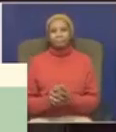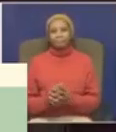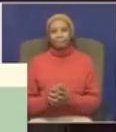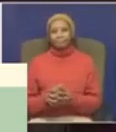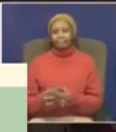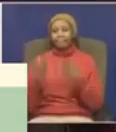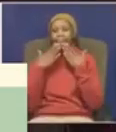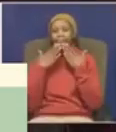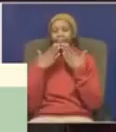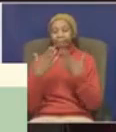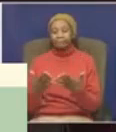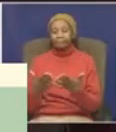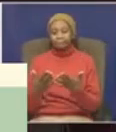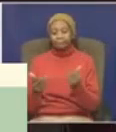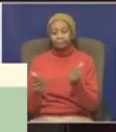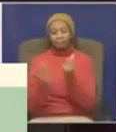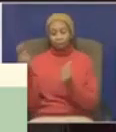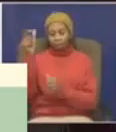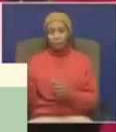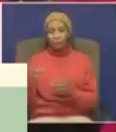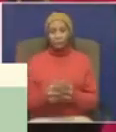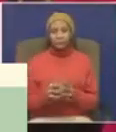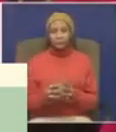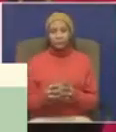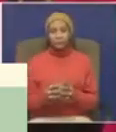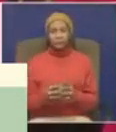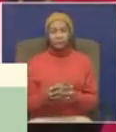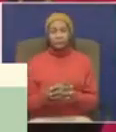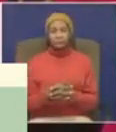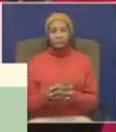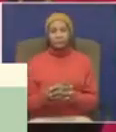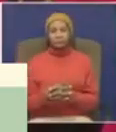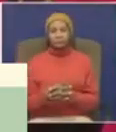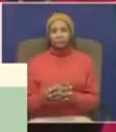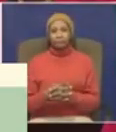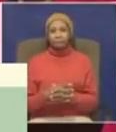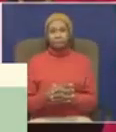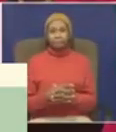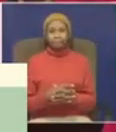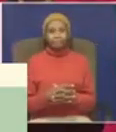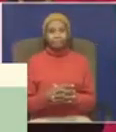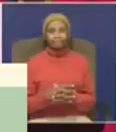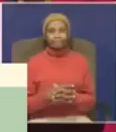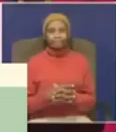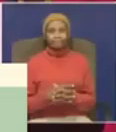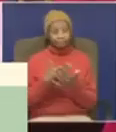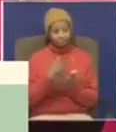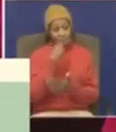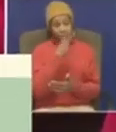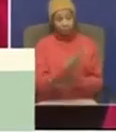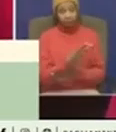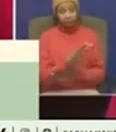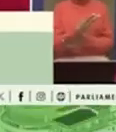Thank you very much, Deputy Speaker. Dumatsia Rebavenda. I can see those guys who